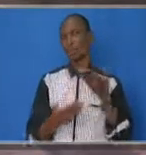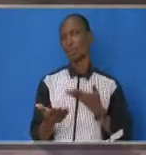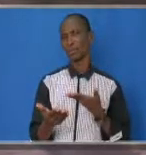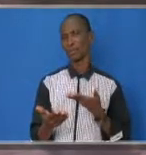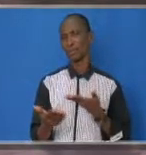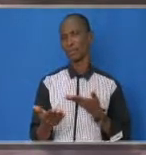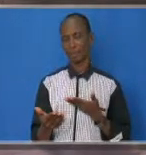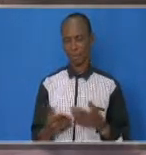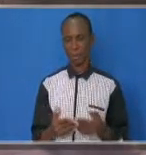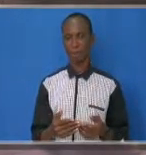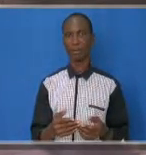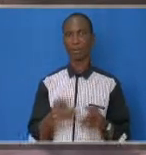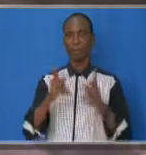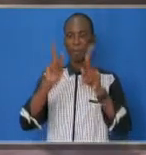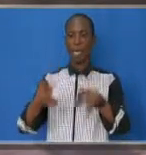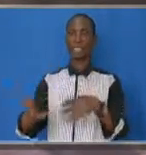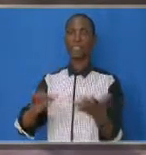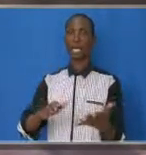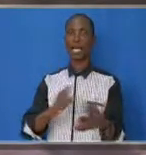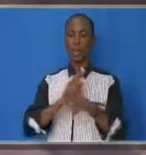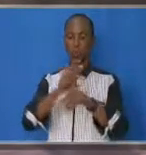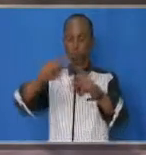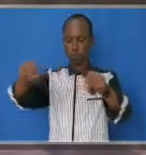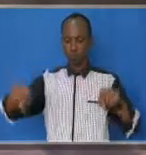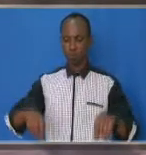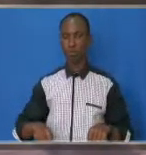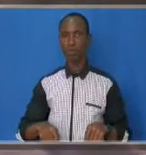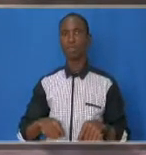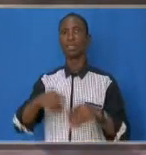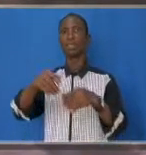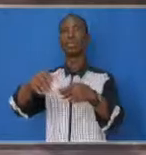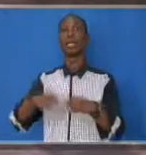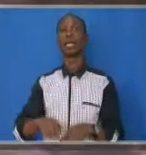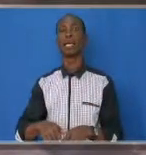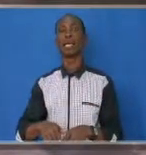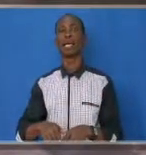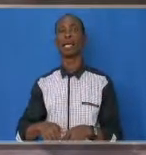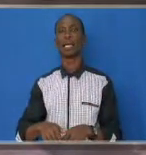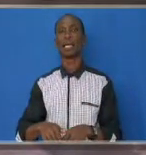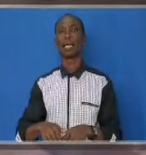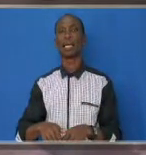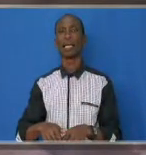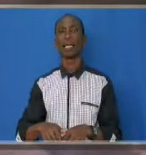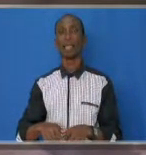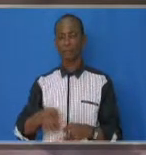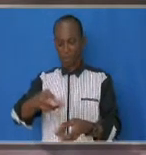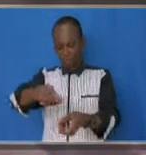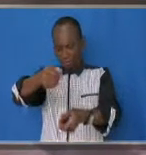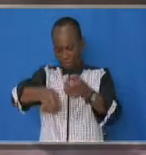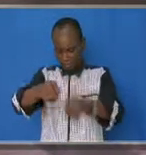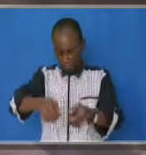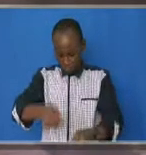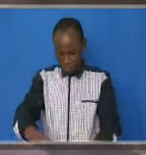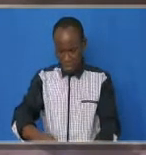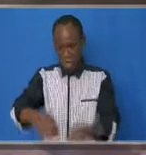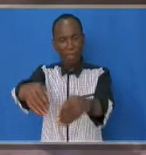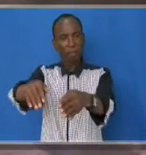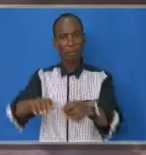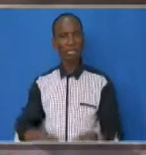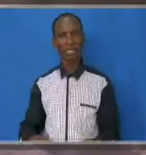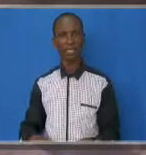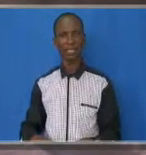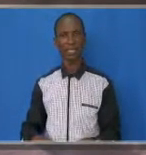anzu na nimdie enka ho yankopon ho nimdie enka ho na na ɔsɛ ɔmo